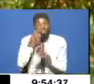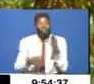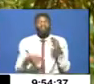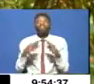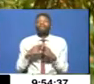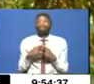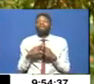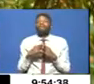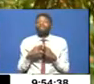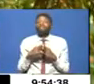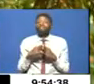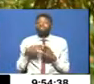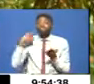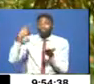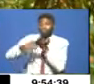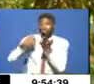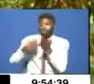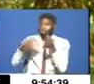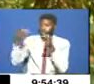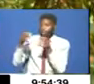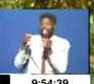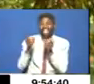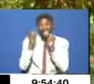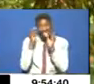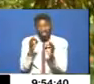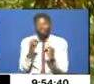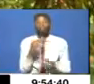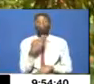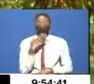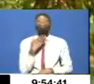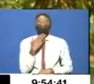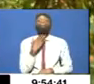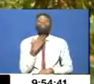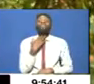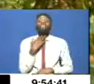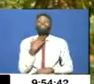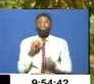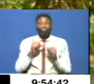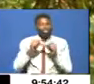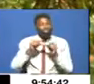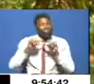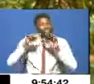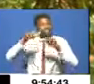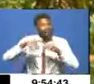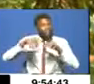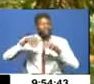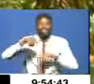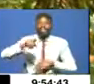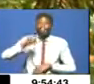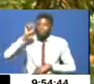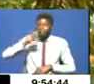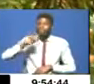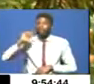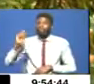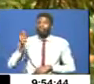for Europeans, if you wanted to farm, to continue farming, you became a Kenyan citizen.